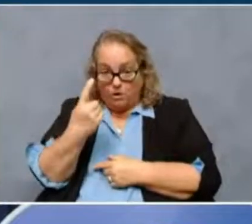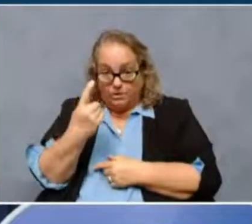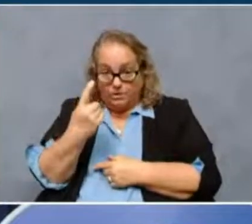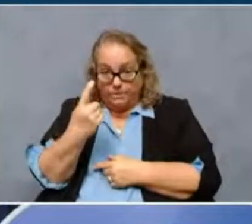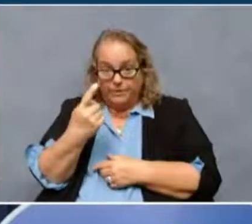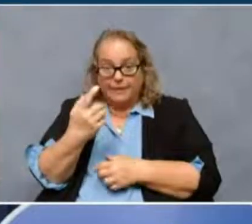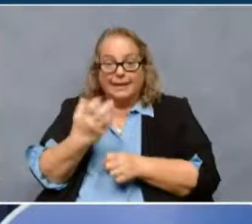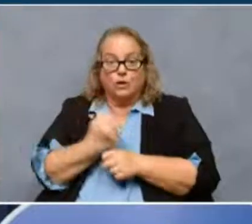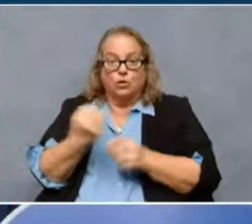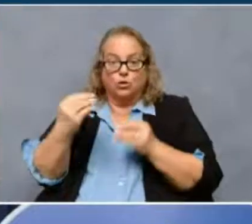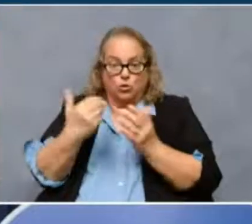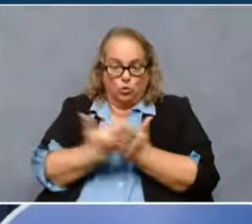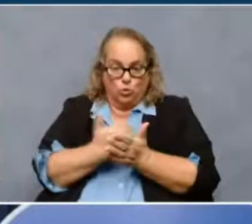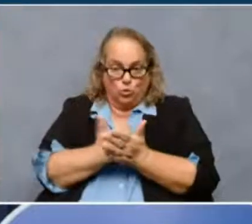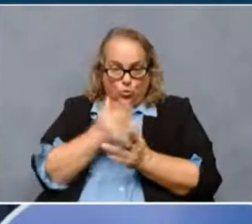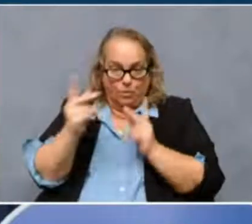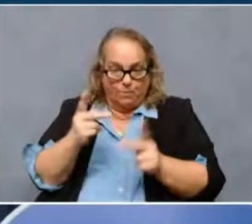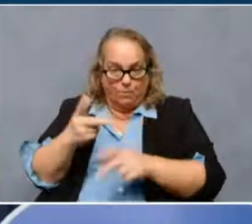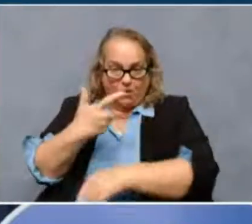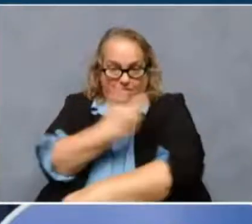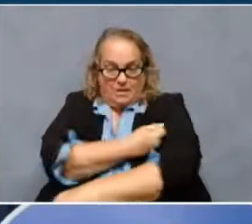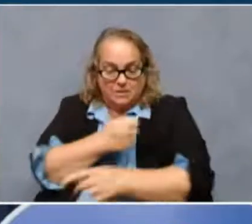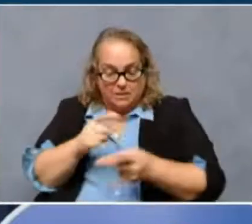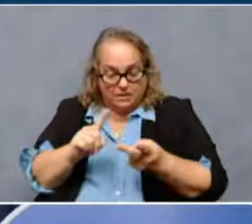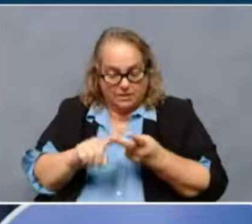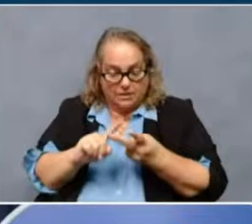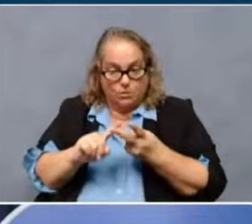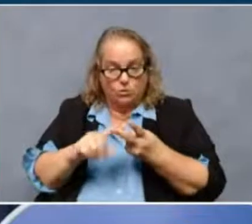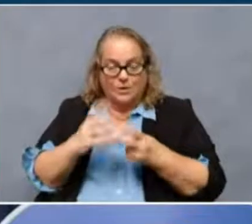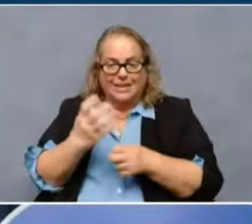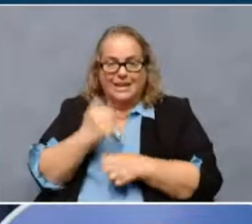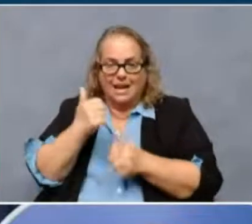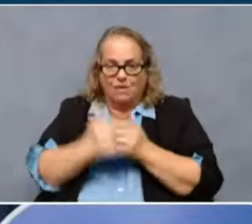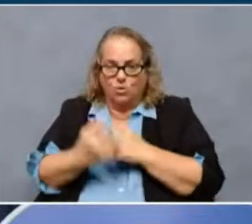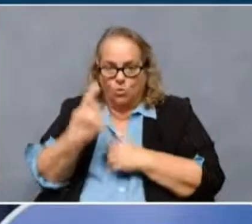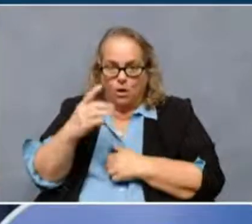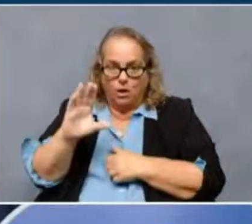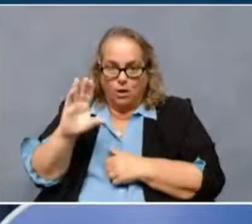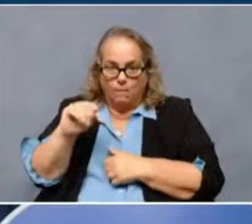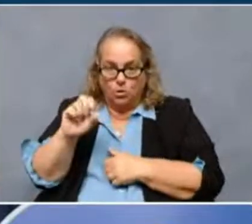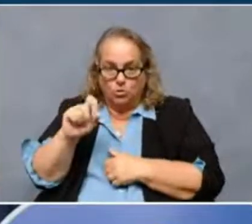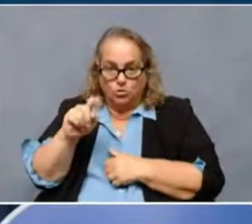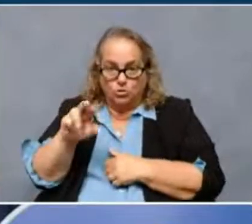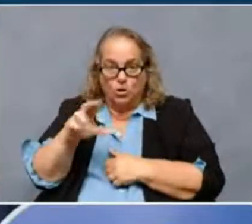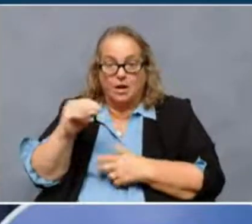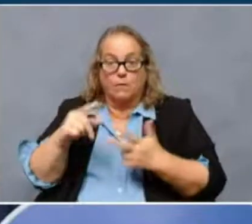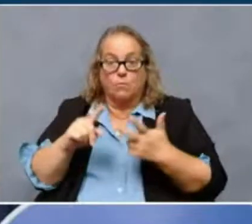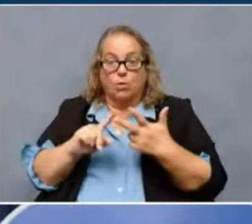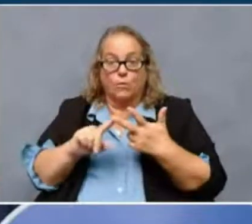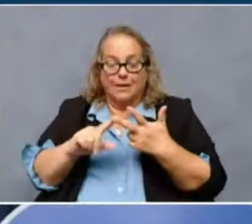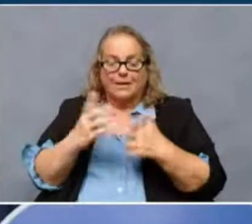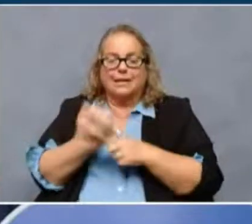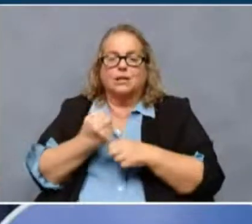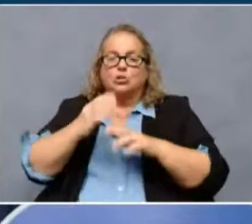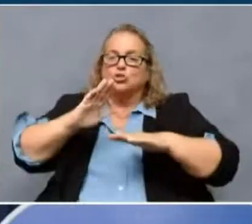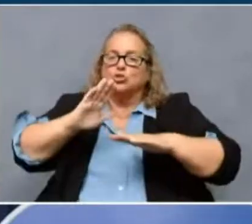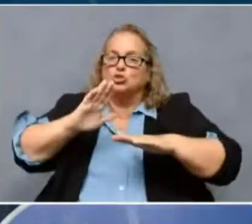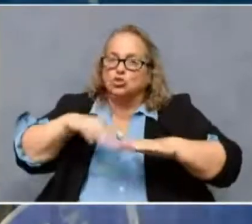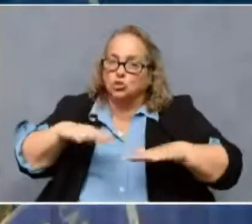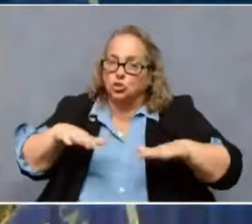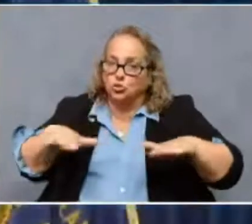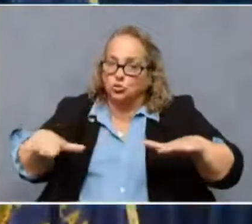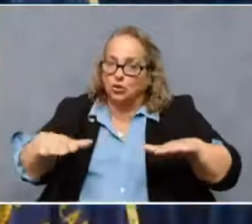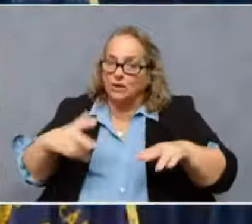people vaccinated. Number 2, get everybody boosted. Number 3, to get children